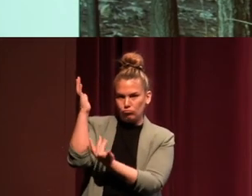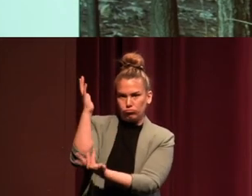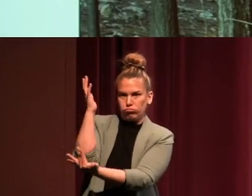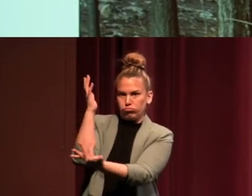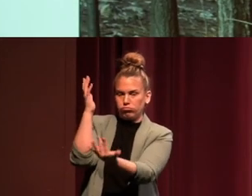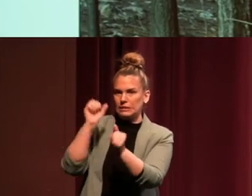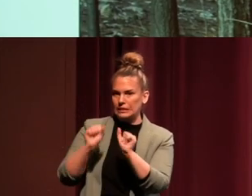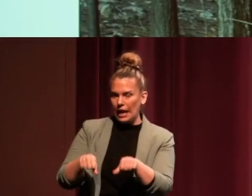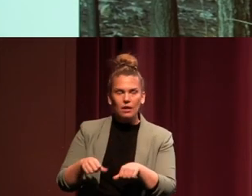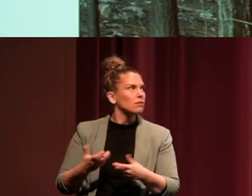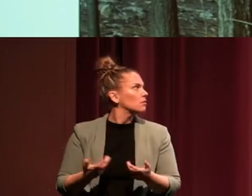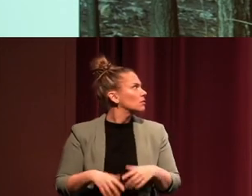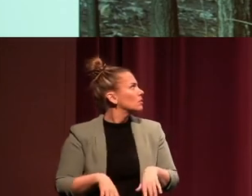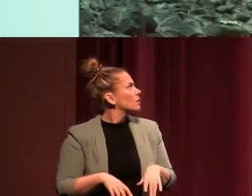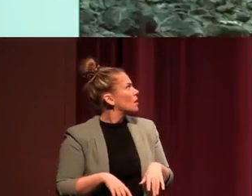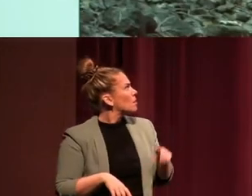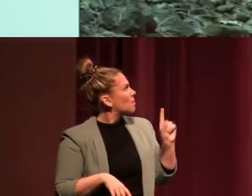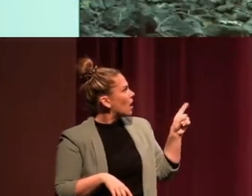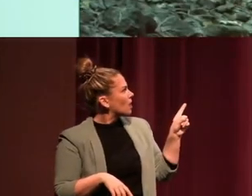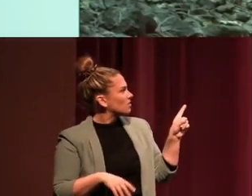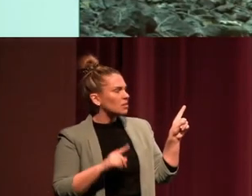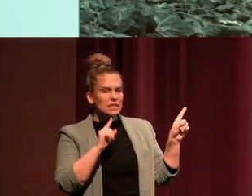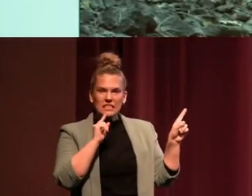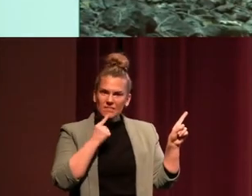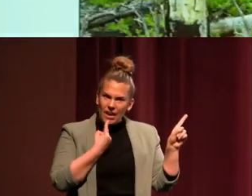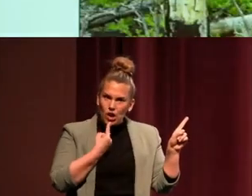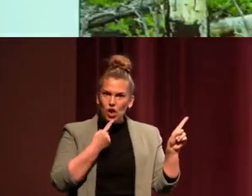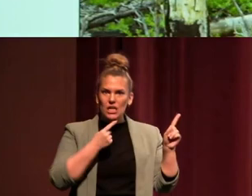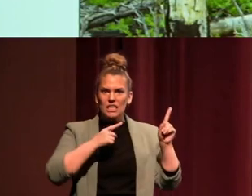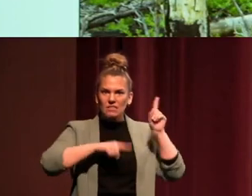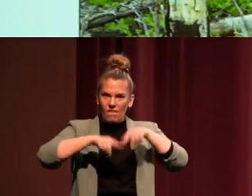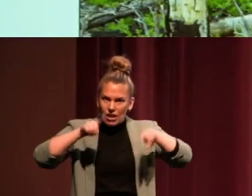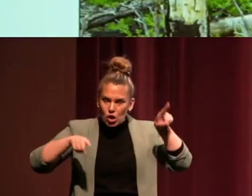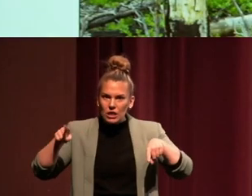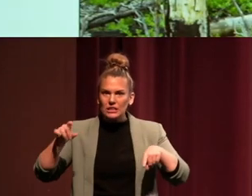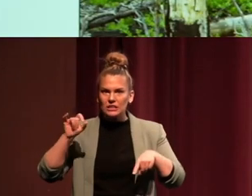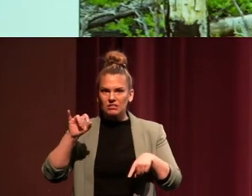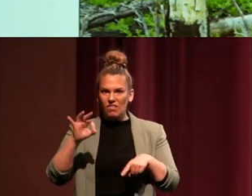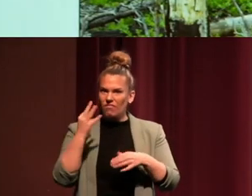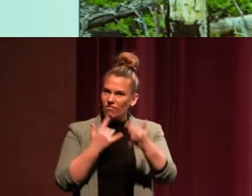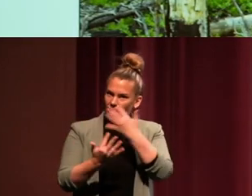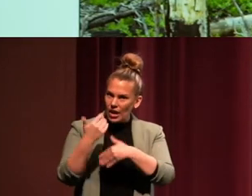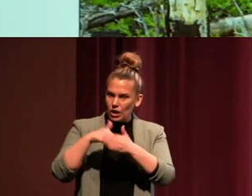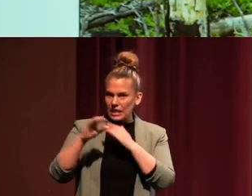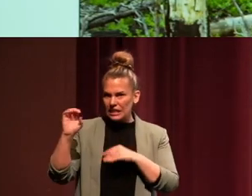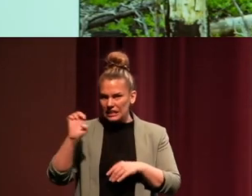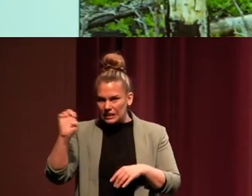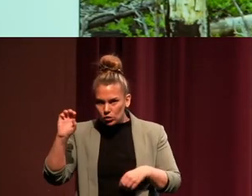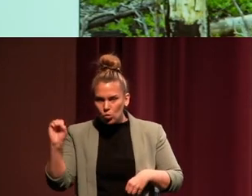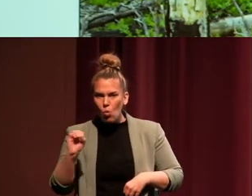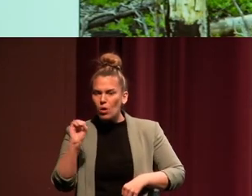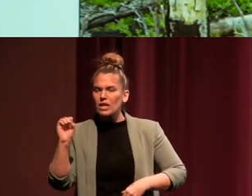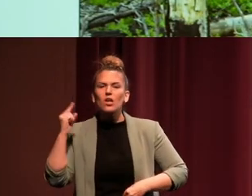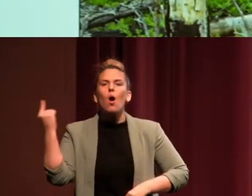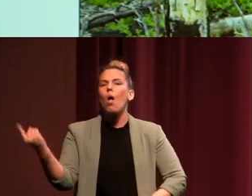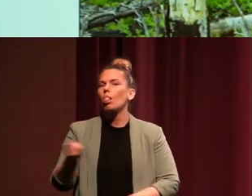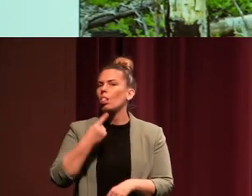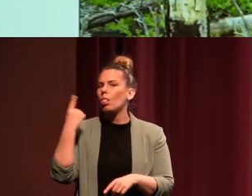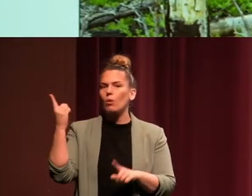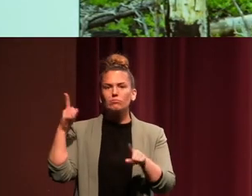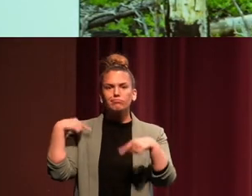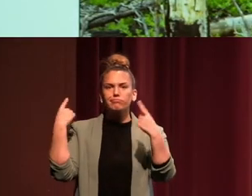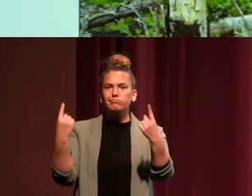Significant increase in fire activity, much of it high severity fire, in eastern Oregon. It has always been the case that there